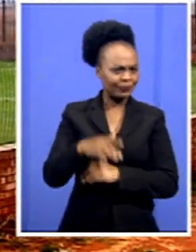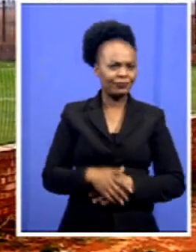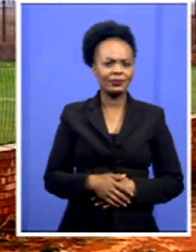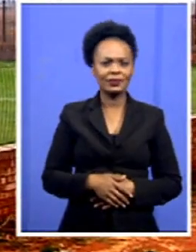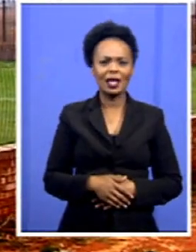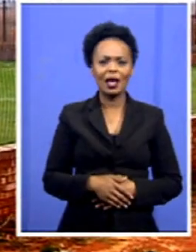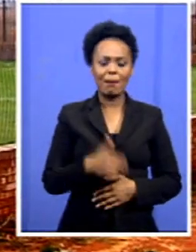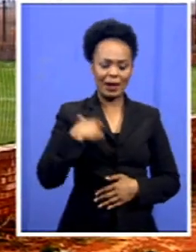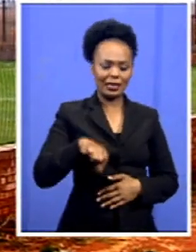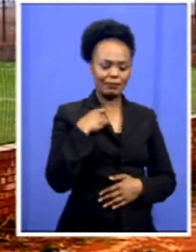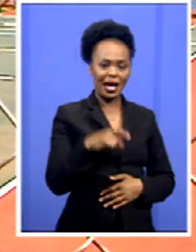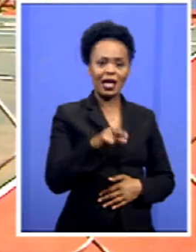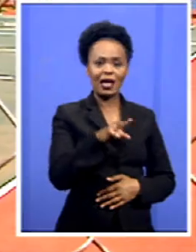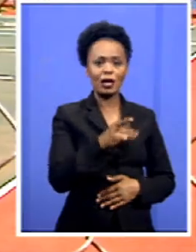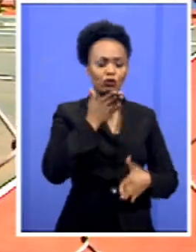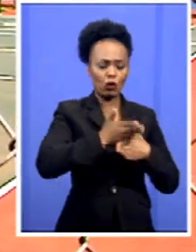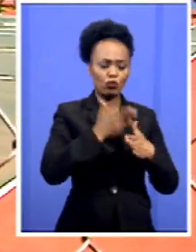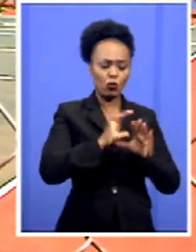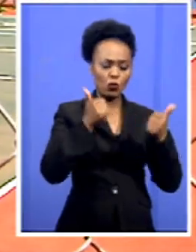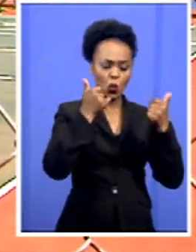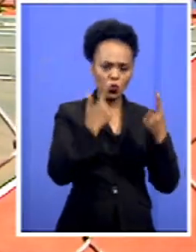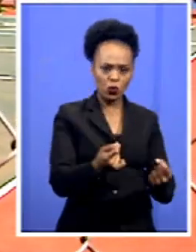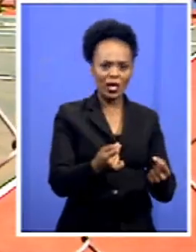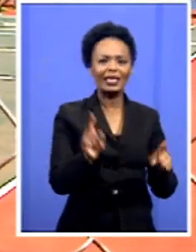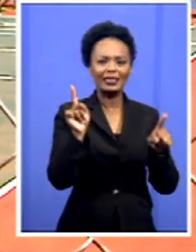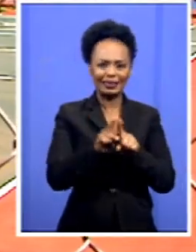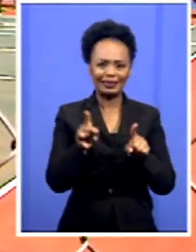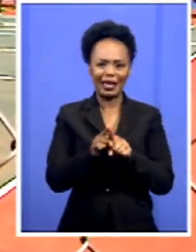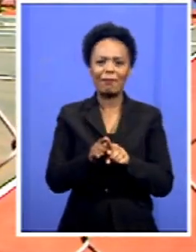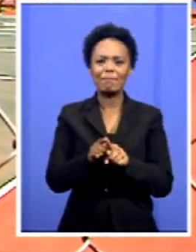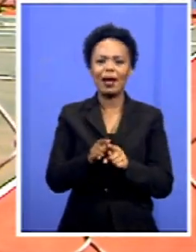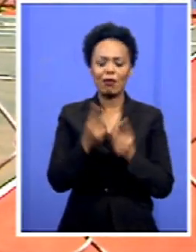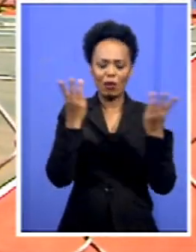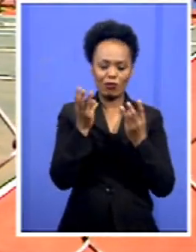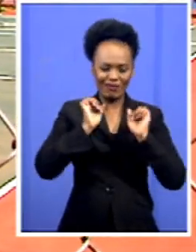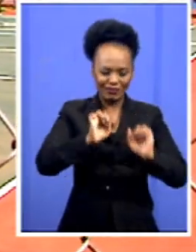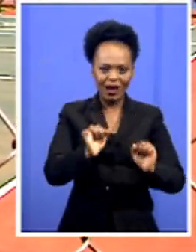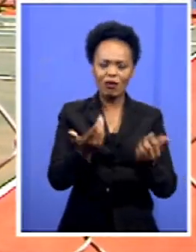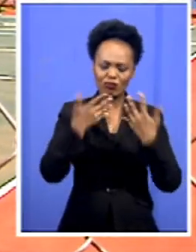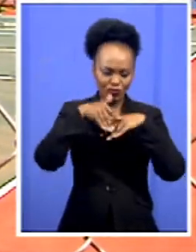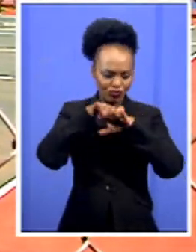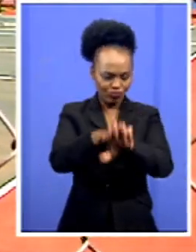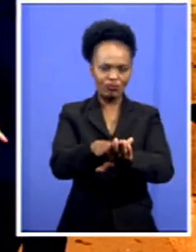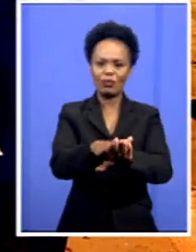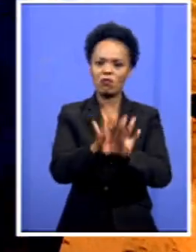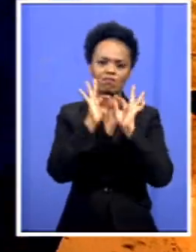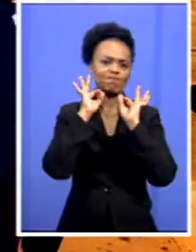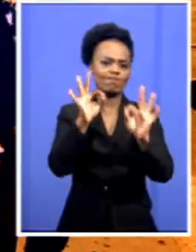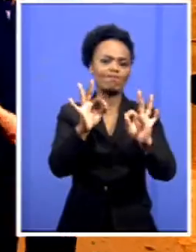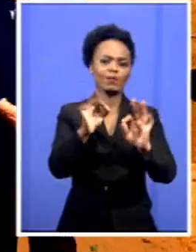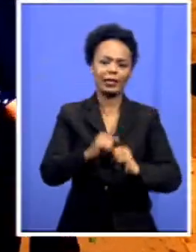the municipality that is doing the job. It's a collective effort from the community.